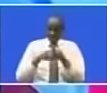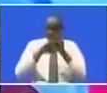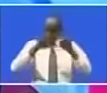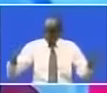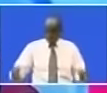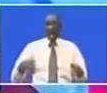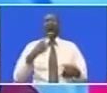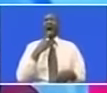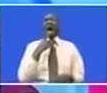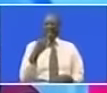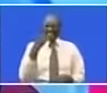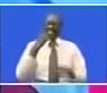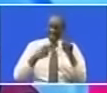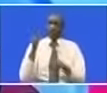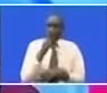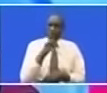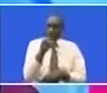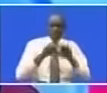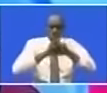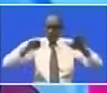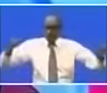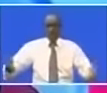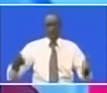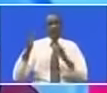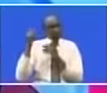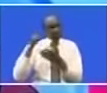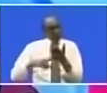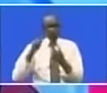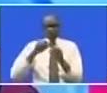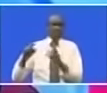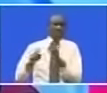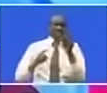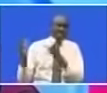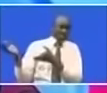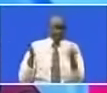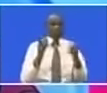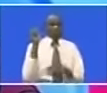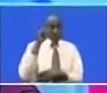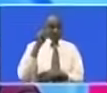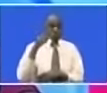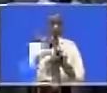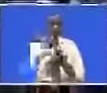over 100 years old, has been inspected and is set to be transported to Nairobi next week.